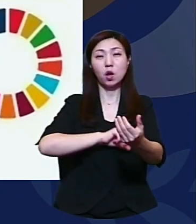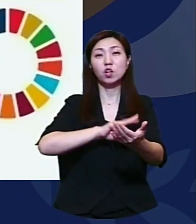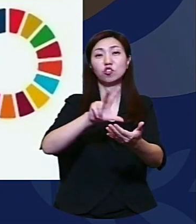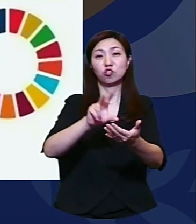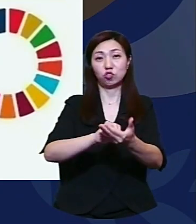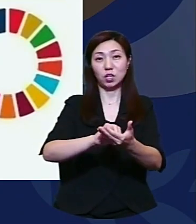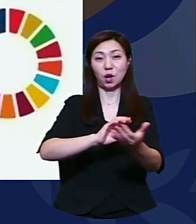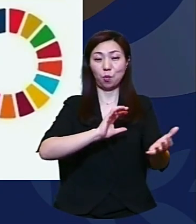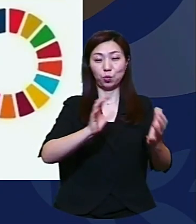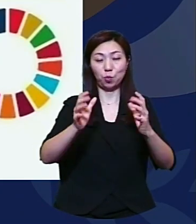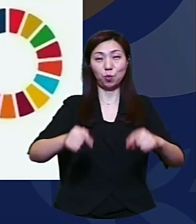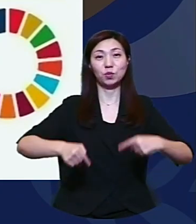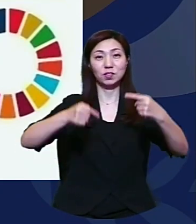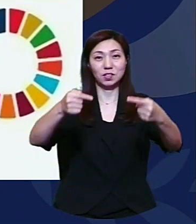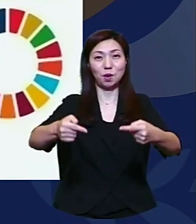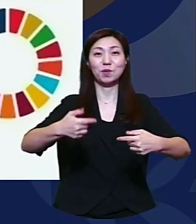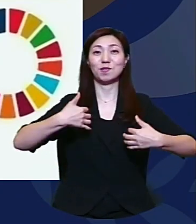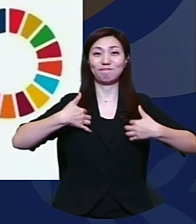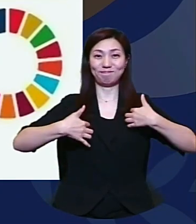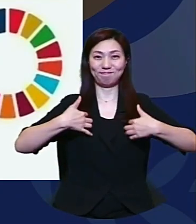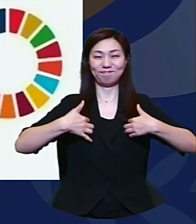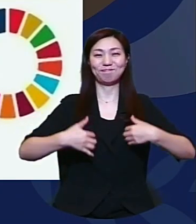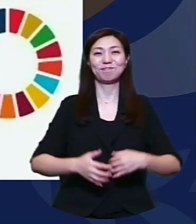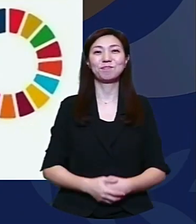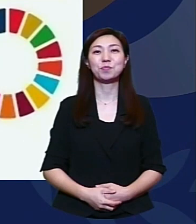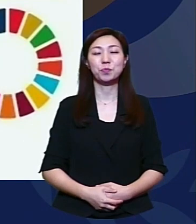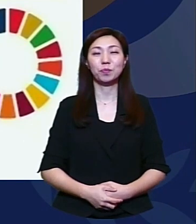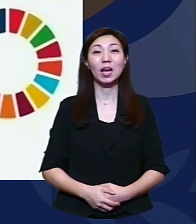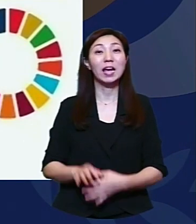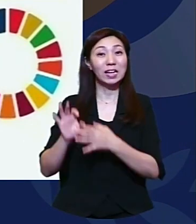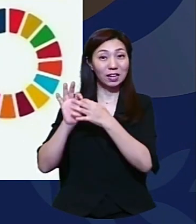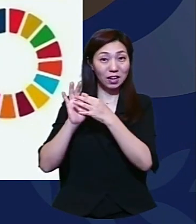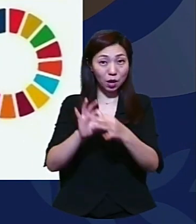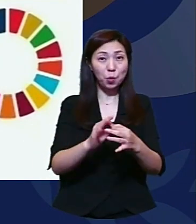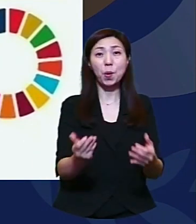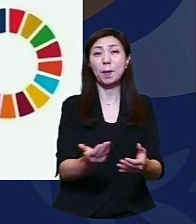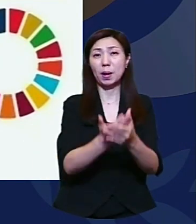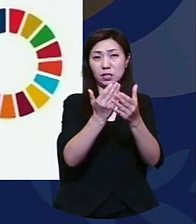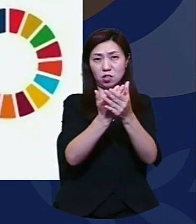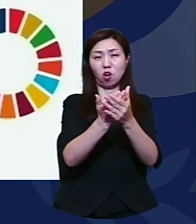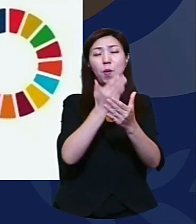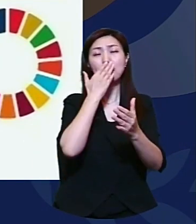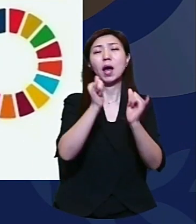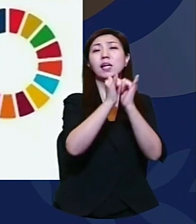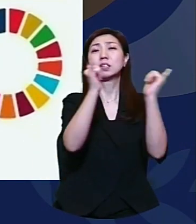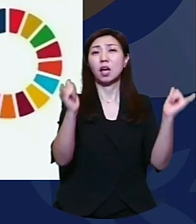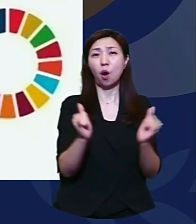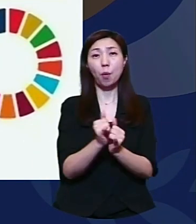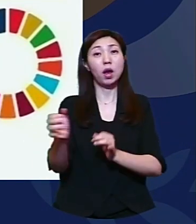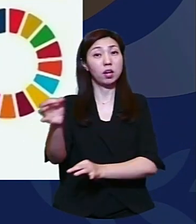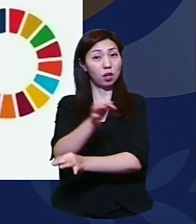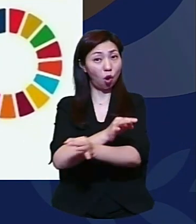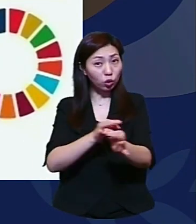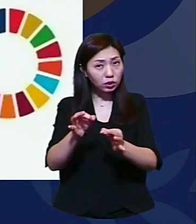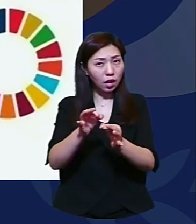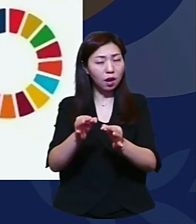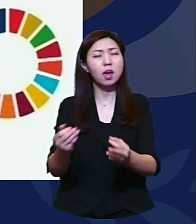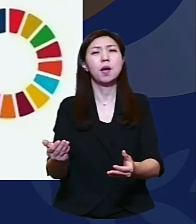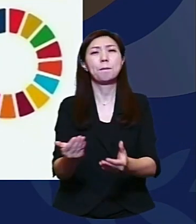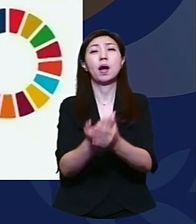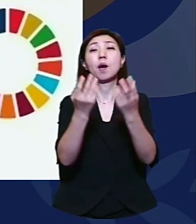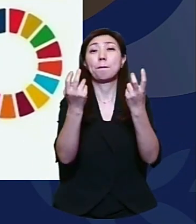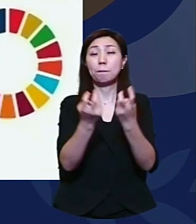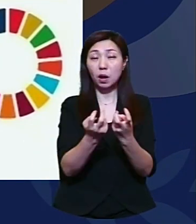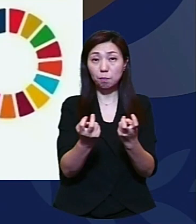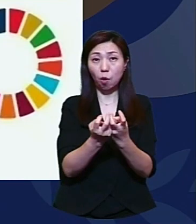to promote sustainable social and economic development. I think that a burning